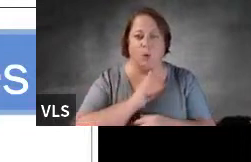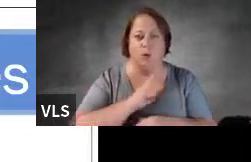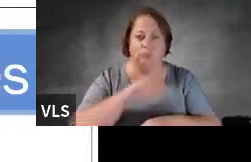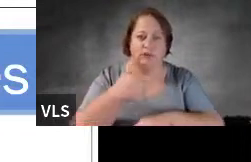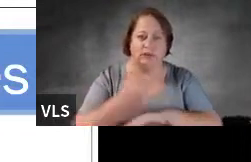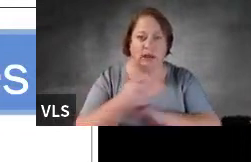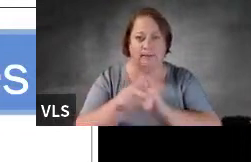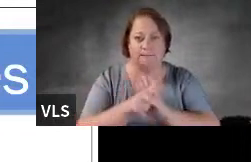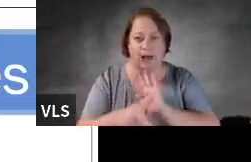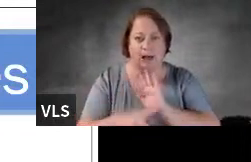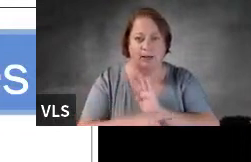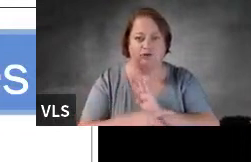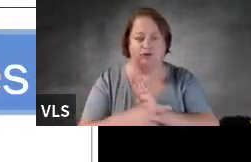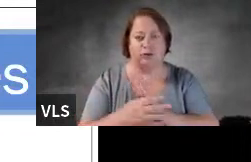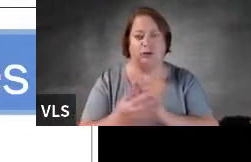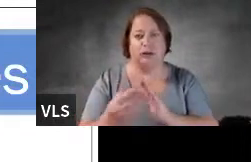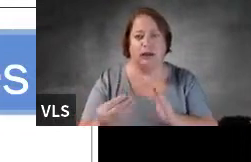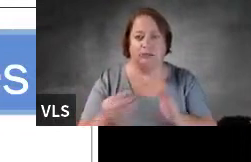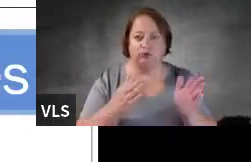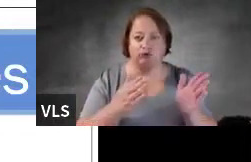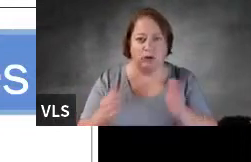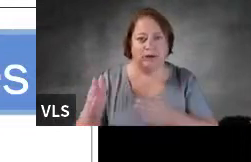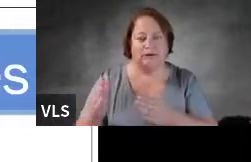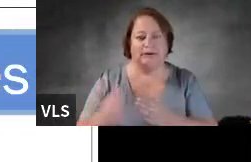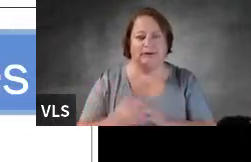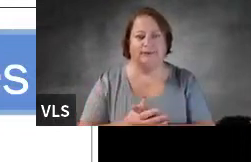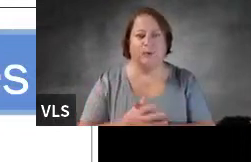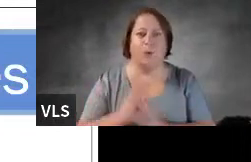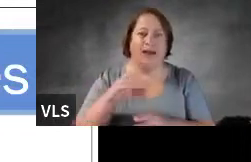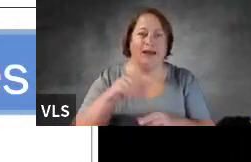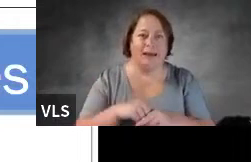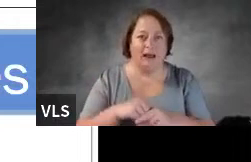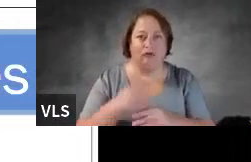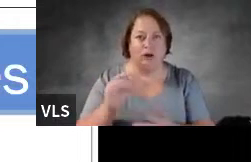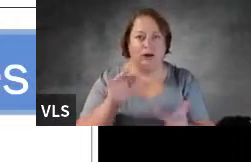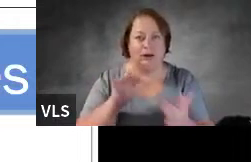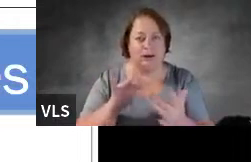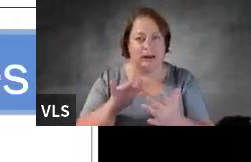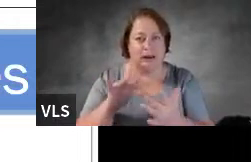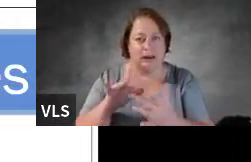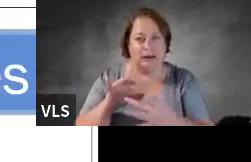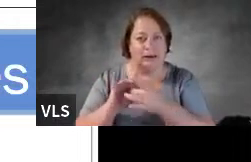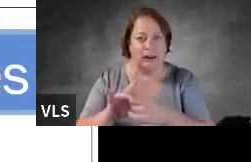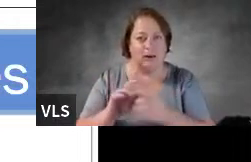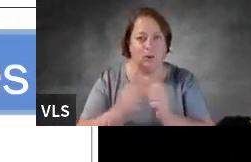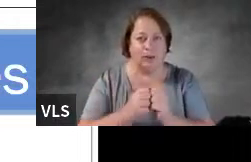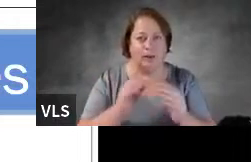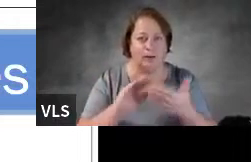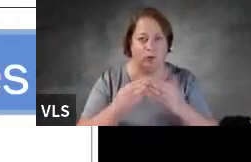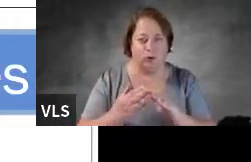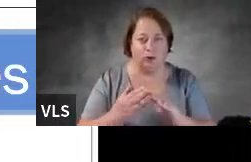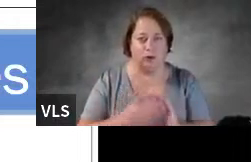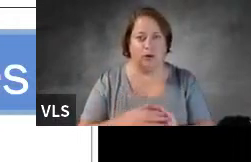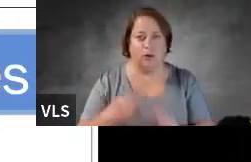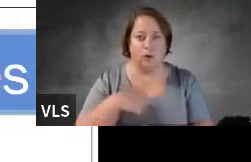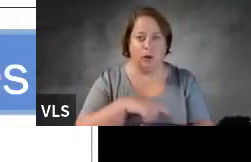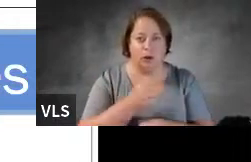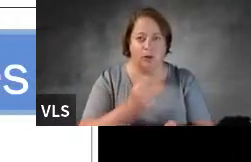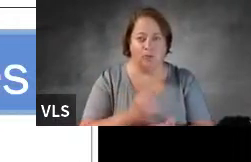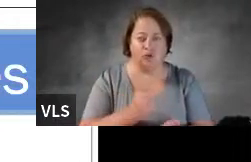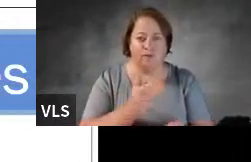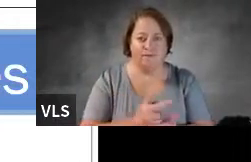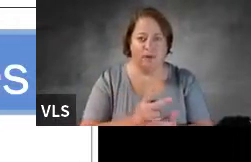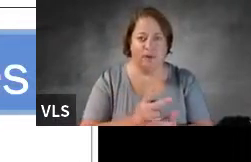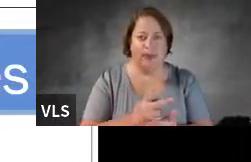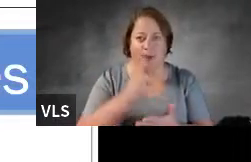policy and strategic direction. We engage and connect with the community. We approve the district's